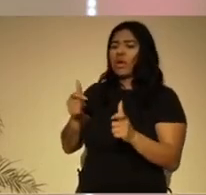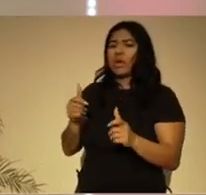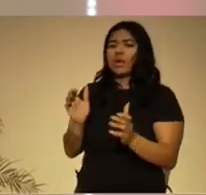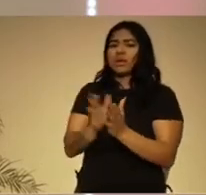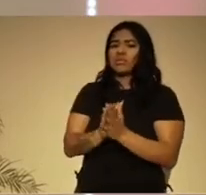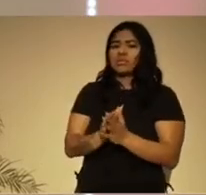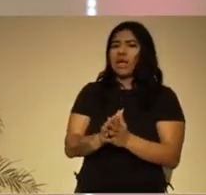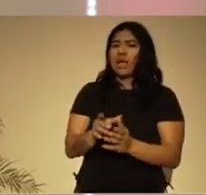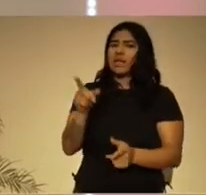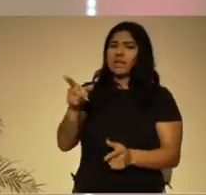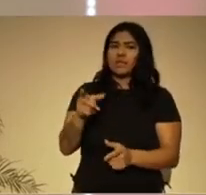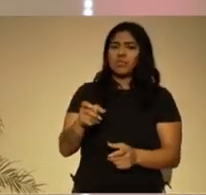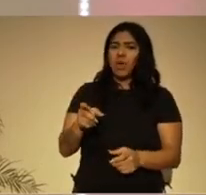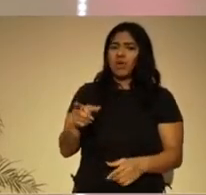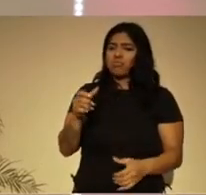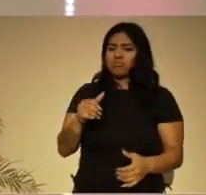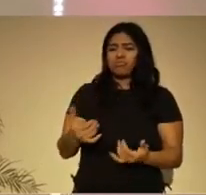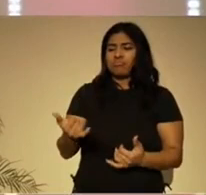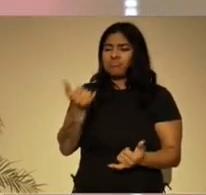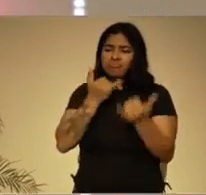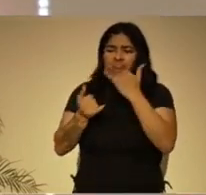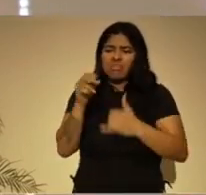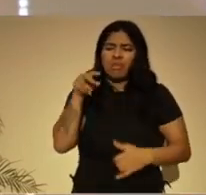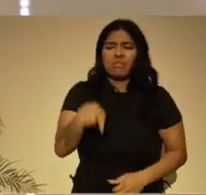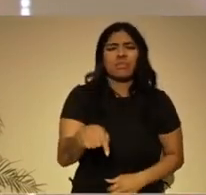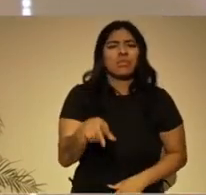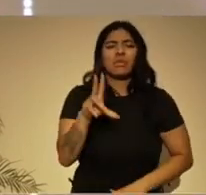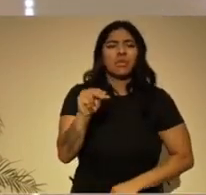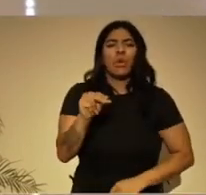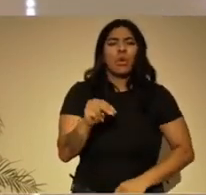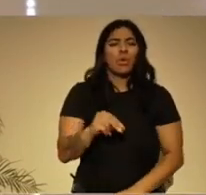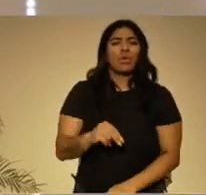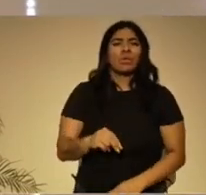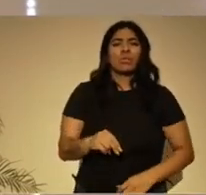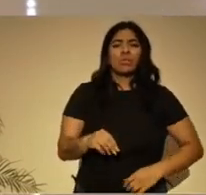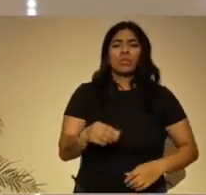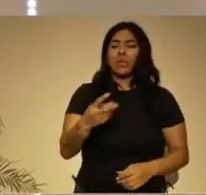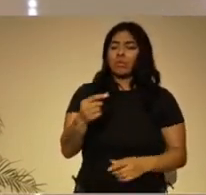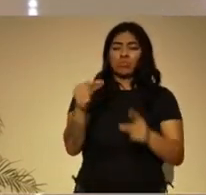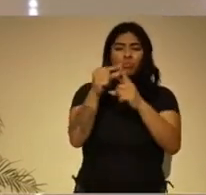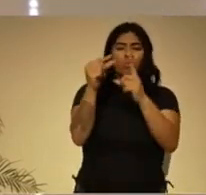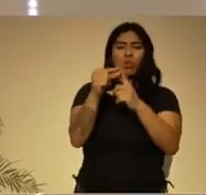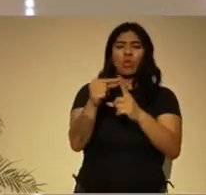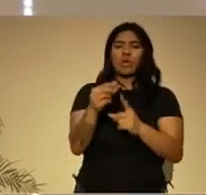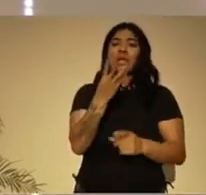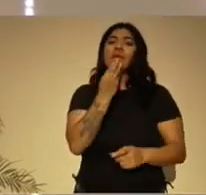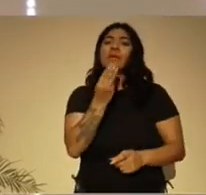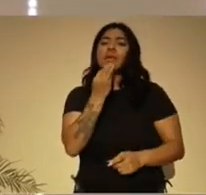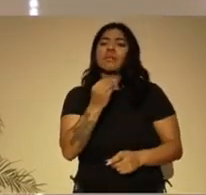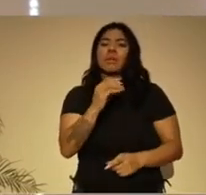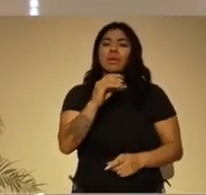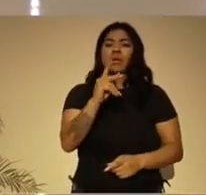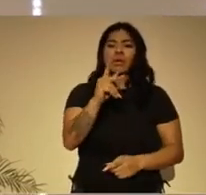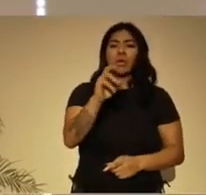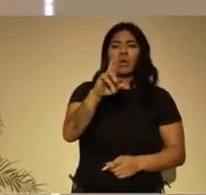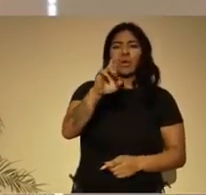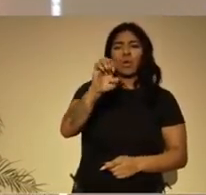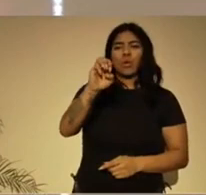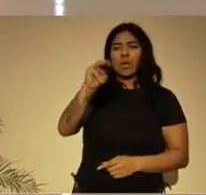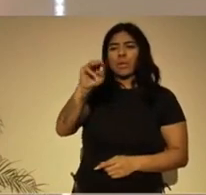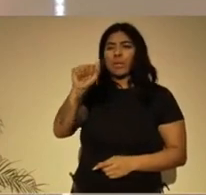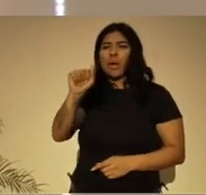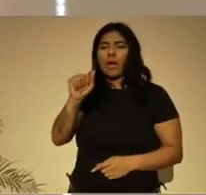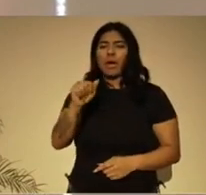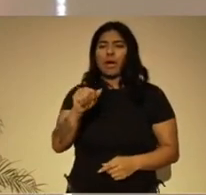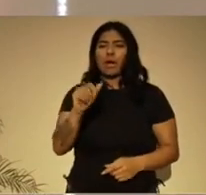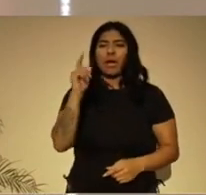about condemnation. The word in Hebrew is krima.